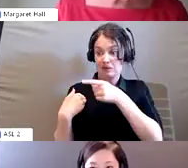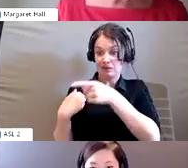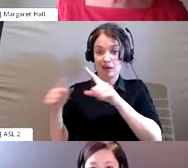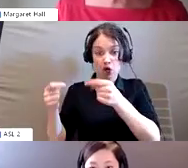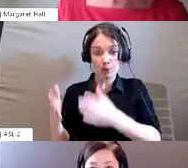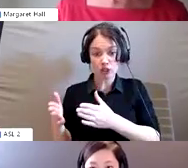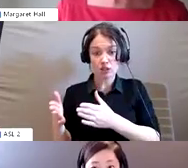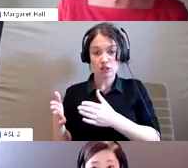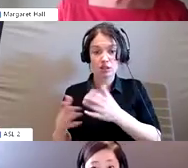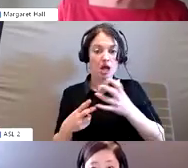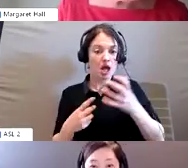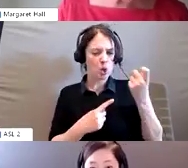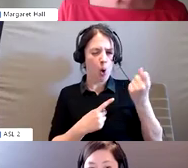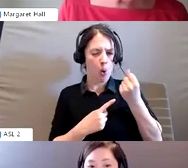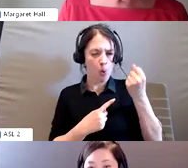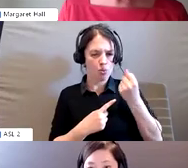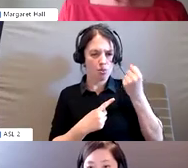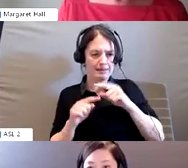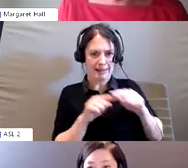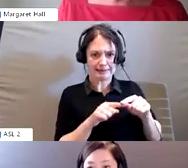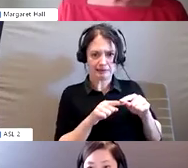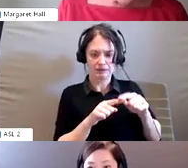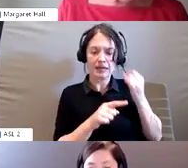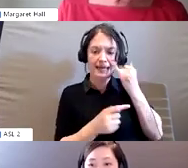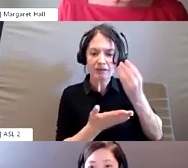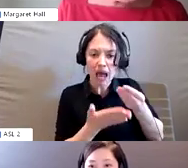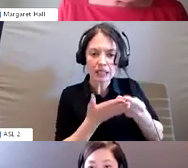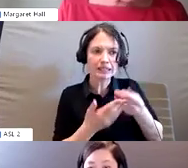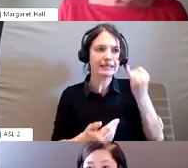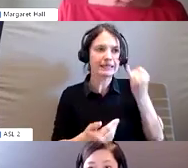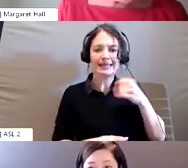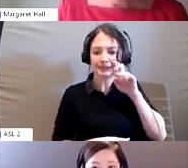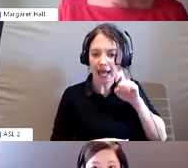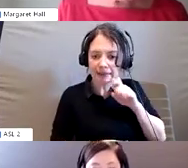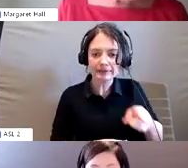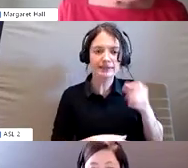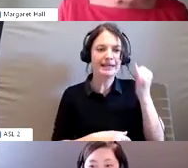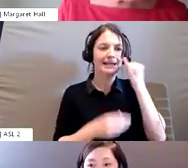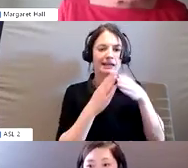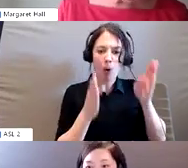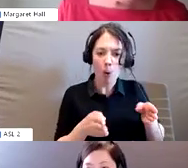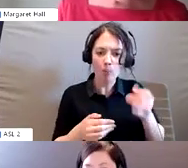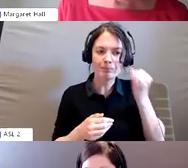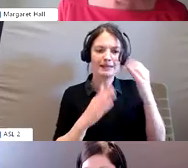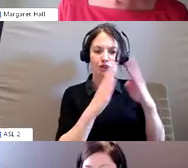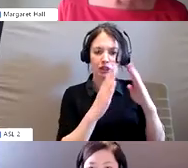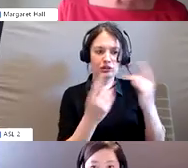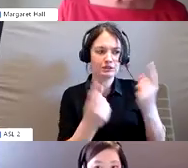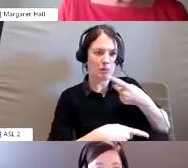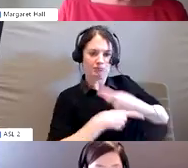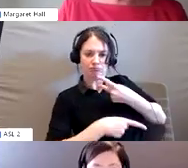to the source for which they were dependent. For sex, for money, for a home, for someone to take care of